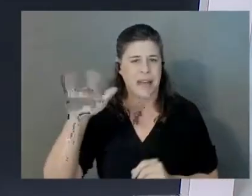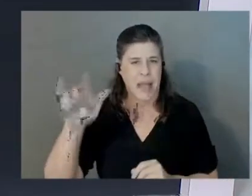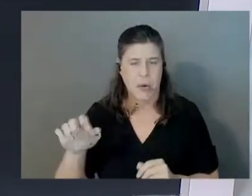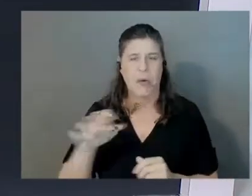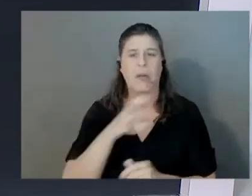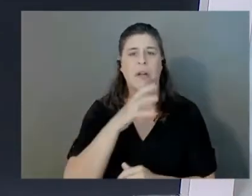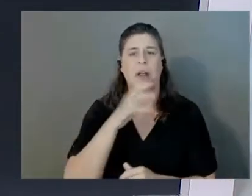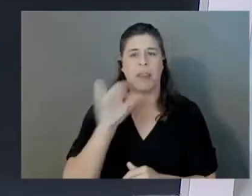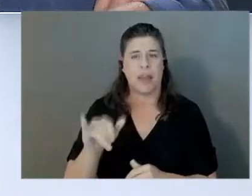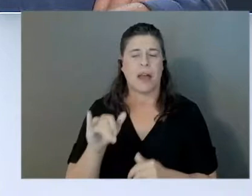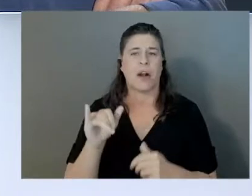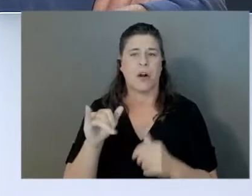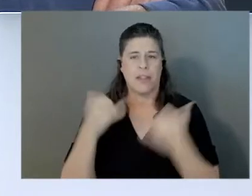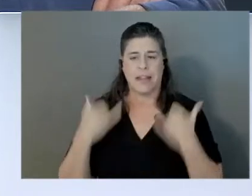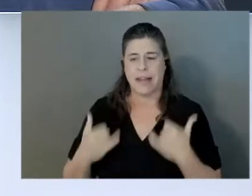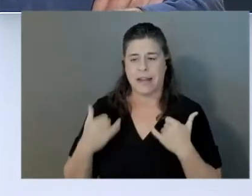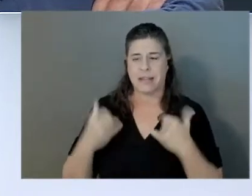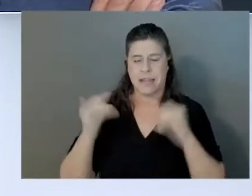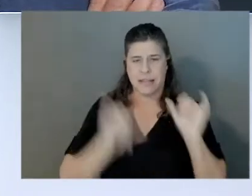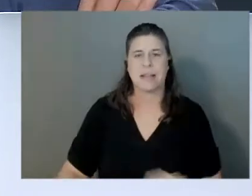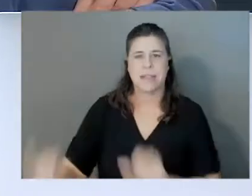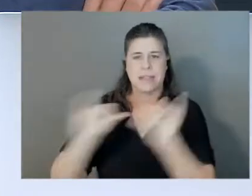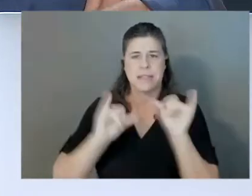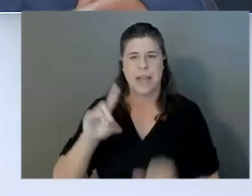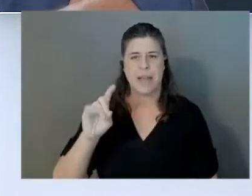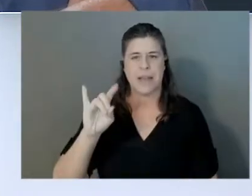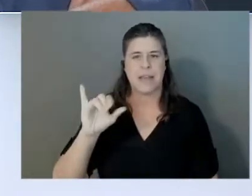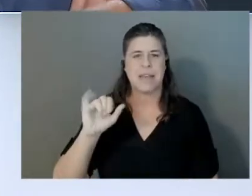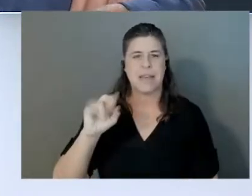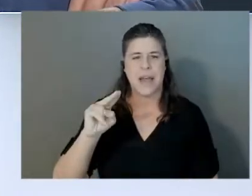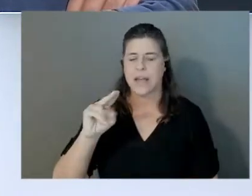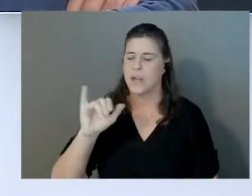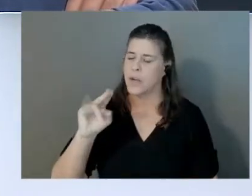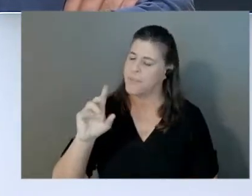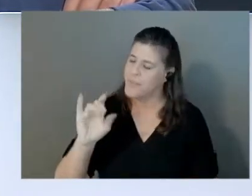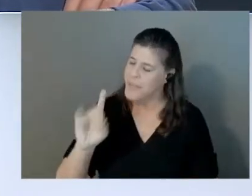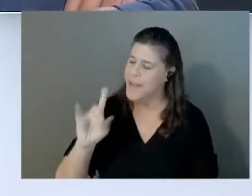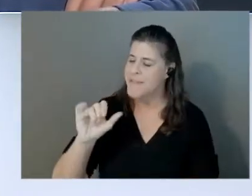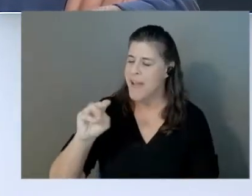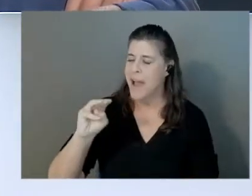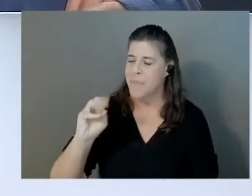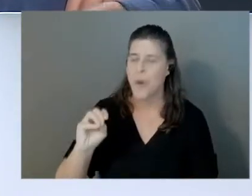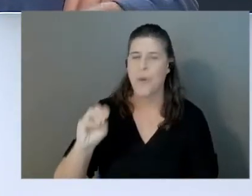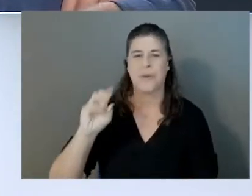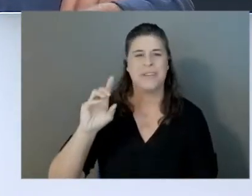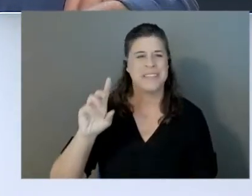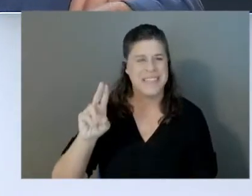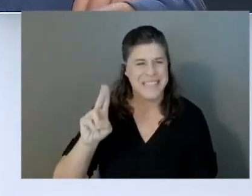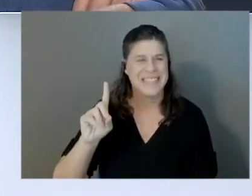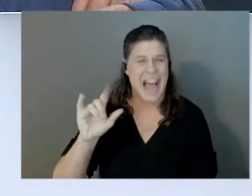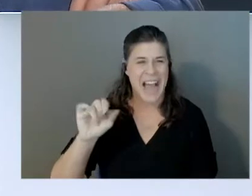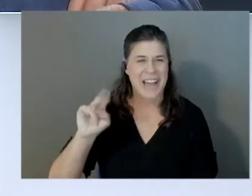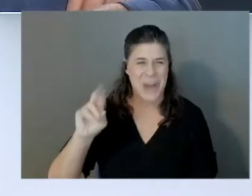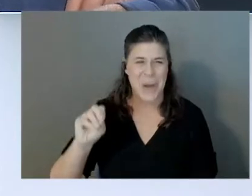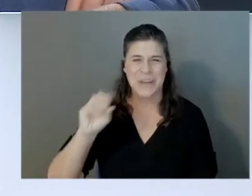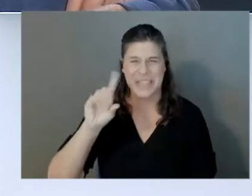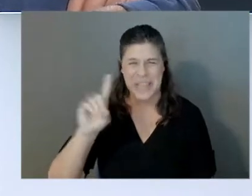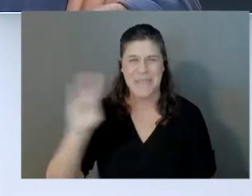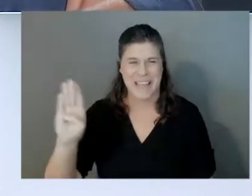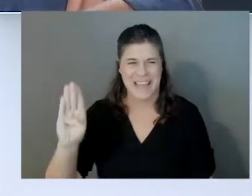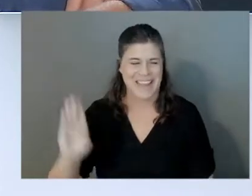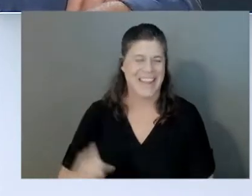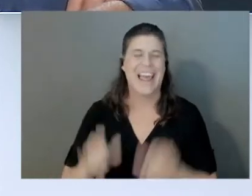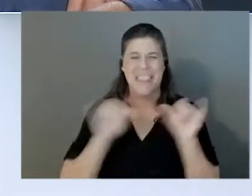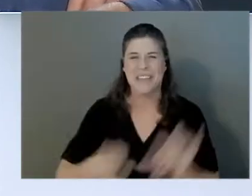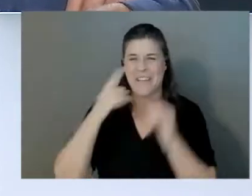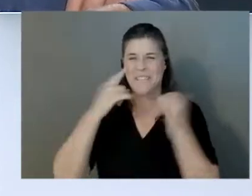the existing standard DynamoDB or DynamoDB standard as we're calling it today. And now we have two classes, the other one being